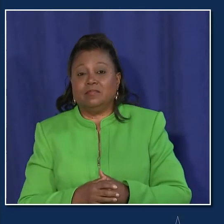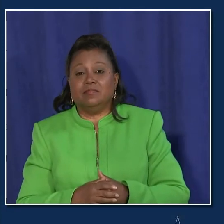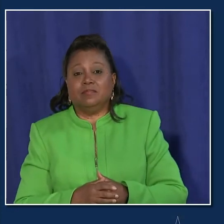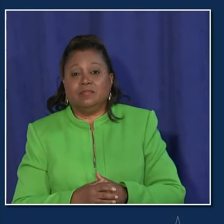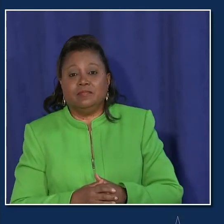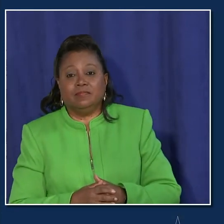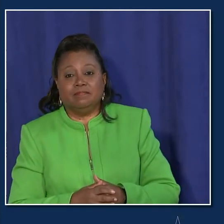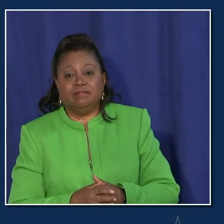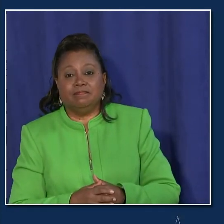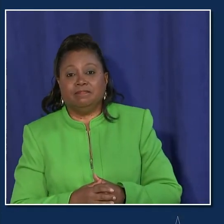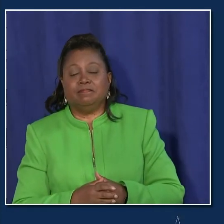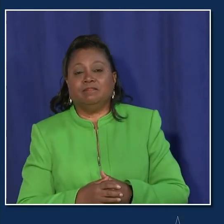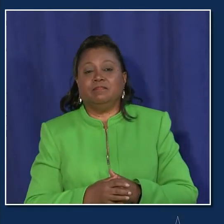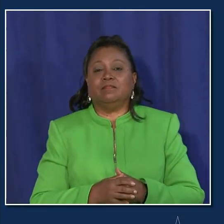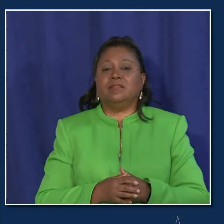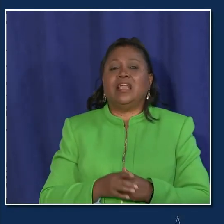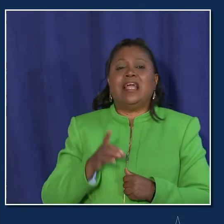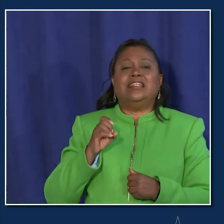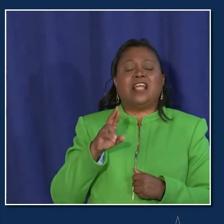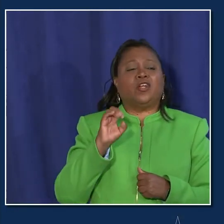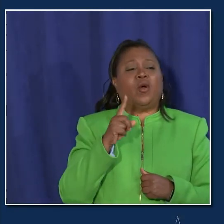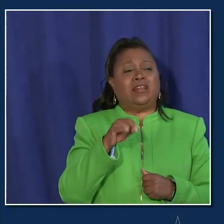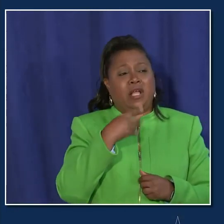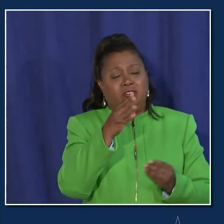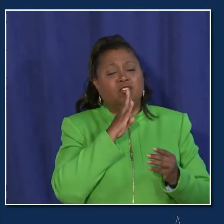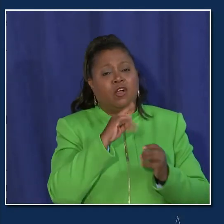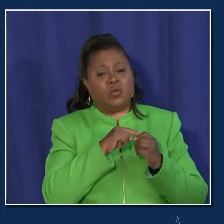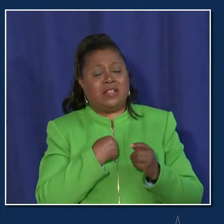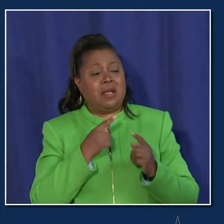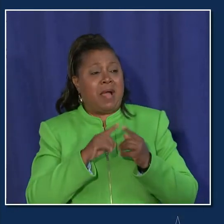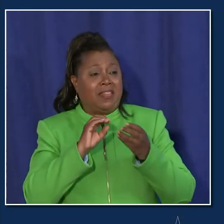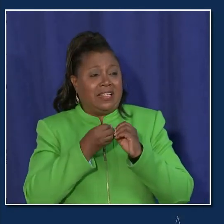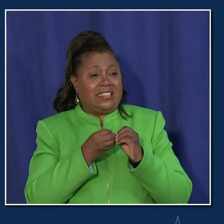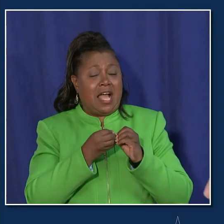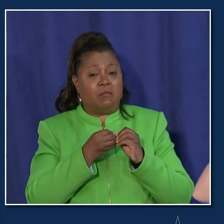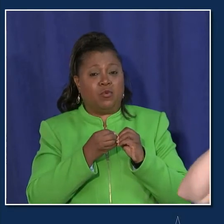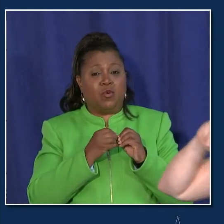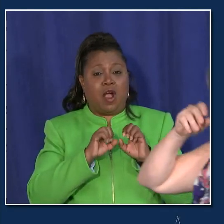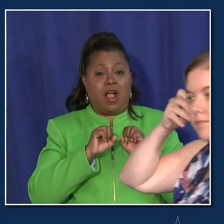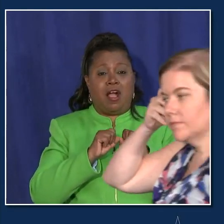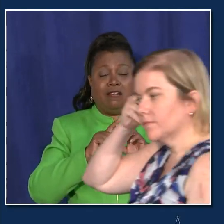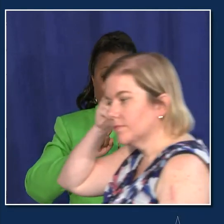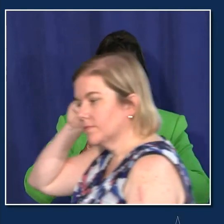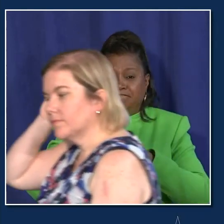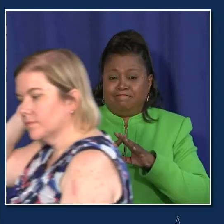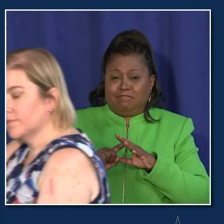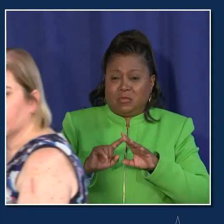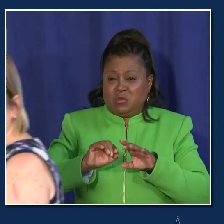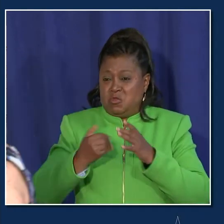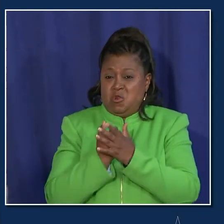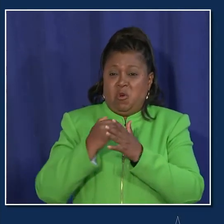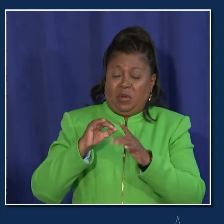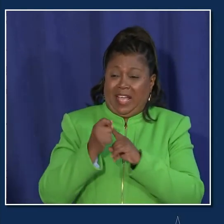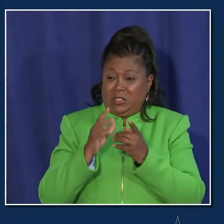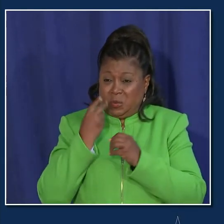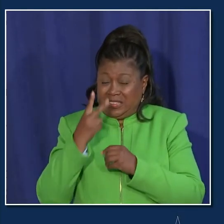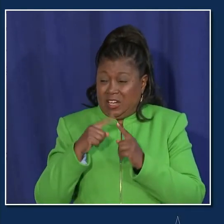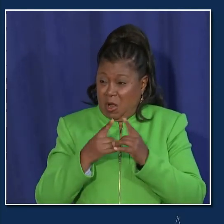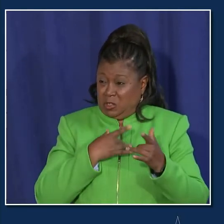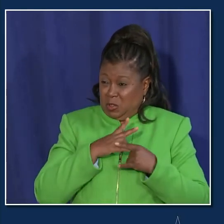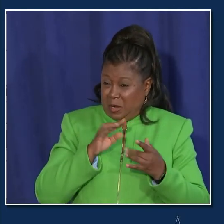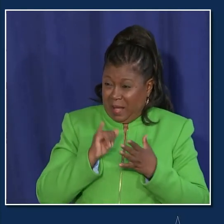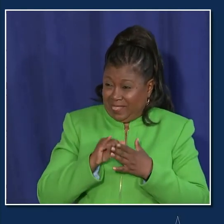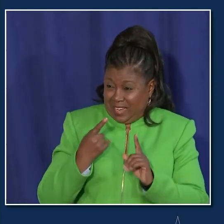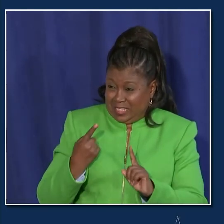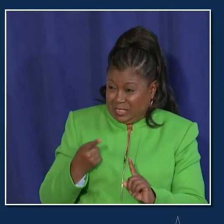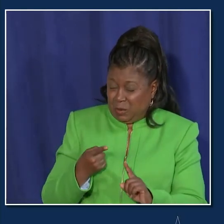WGN. Dr. Arwady, can you talk to us about the number of breakthrough cases you are seeing, and are you concerned about that